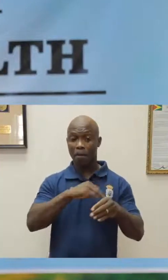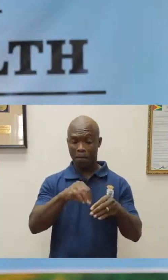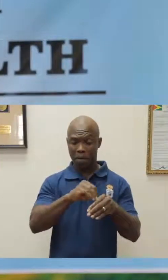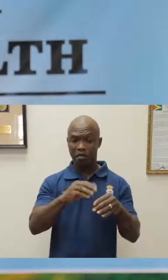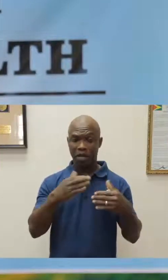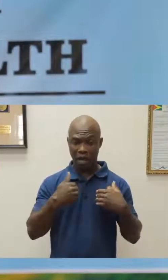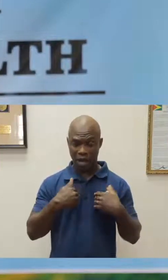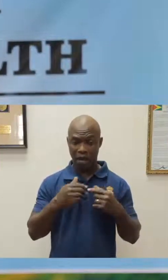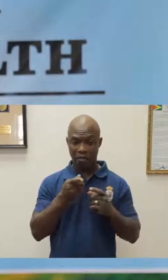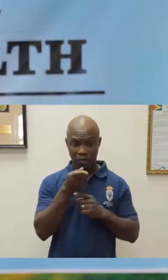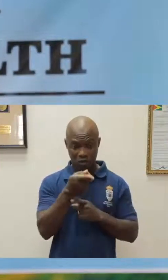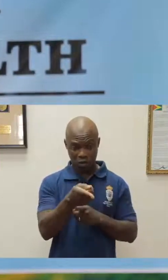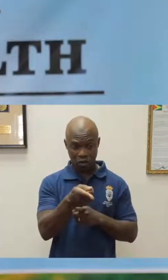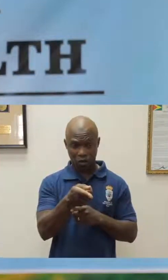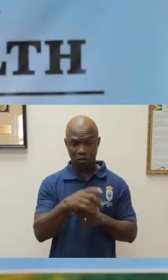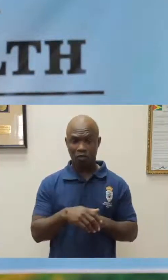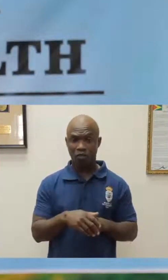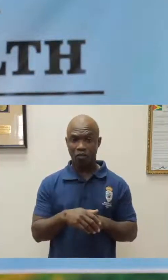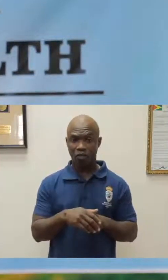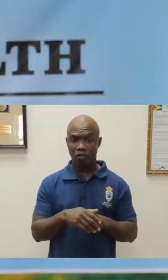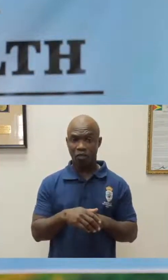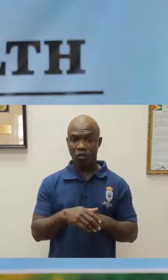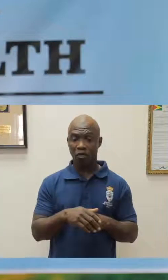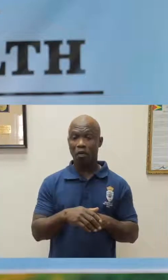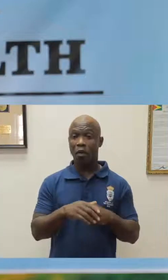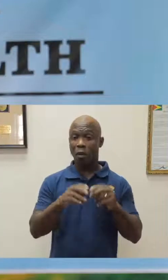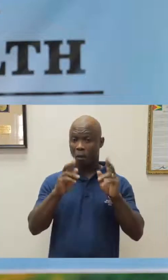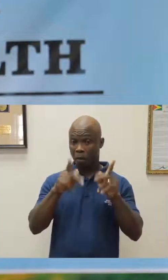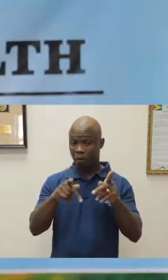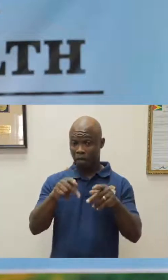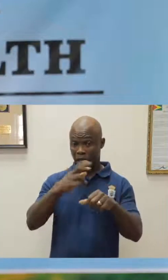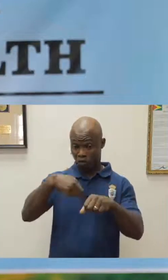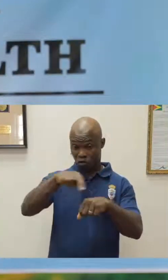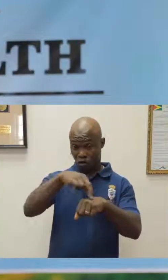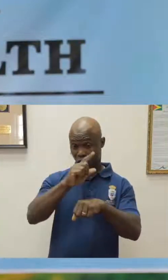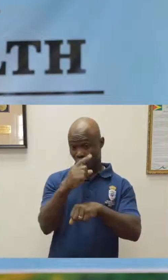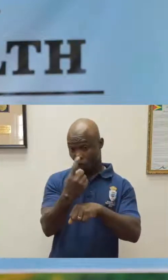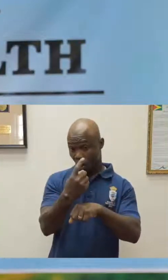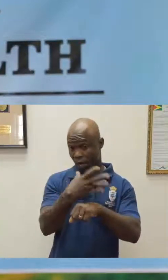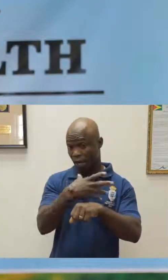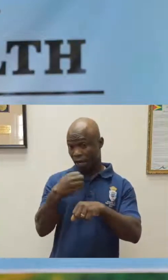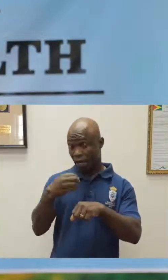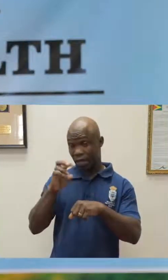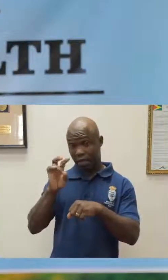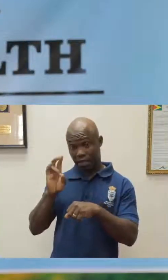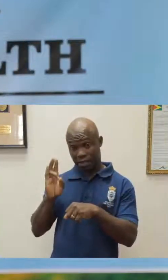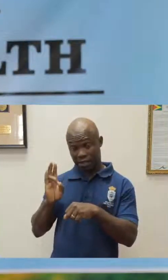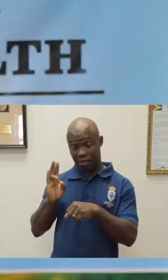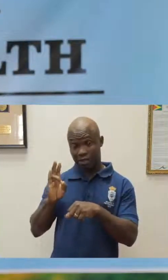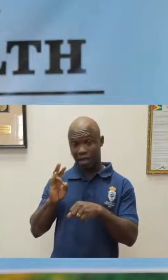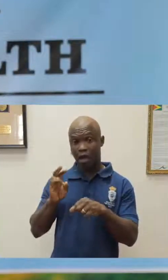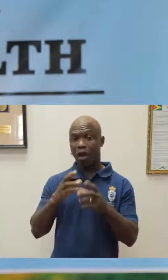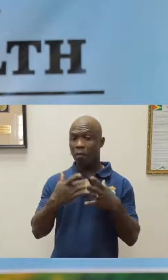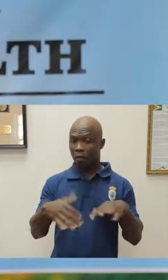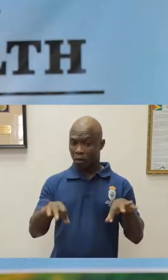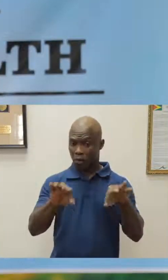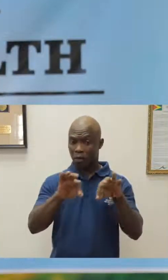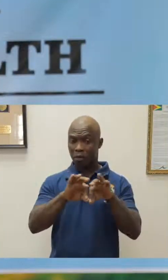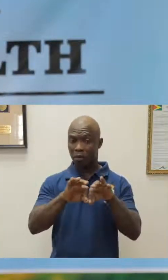in place. Residents of Regions 1 and 7, and most